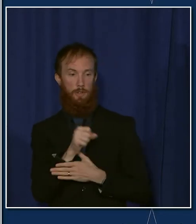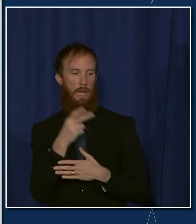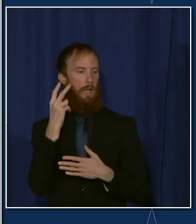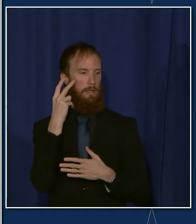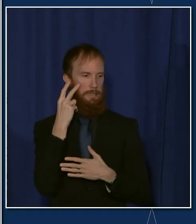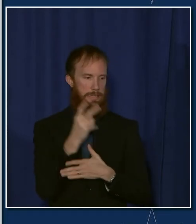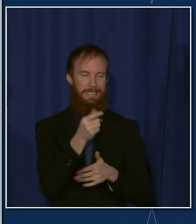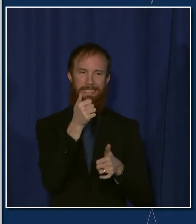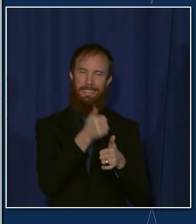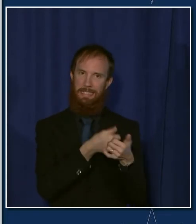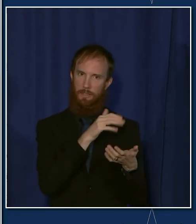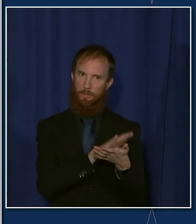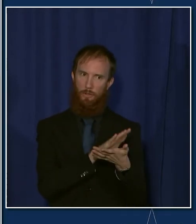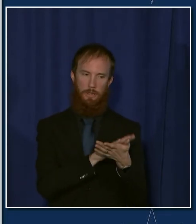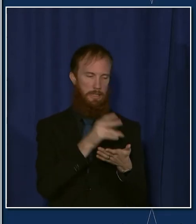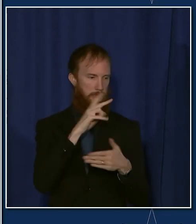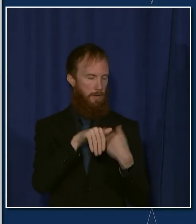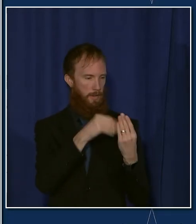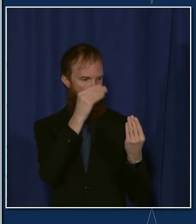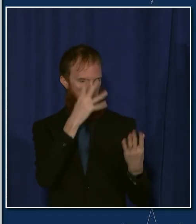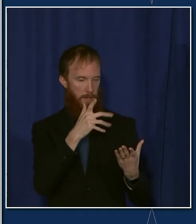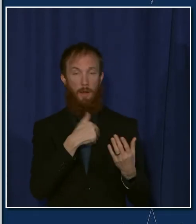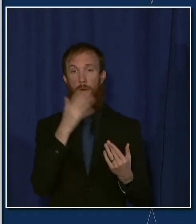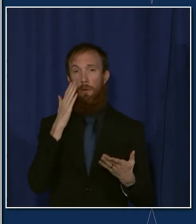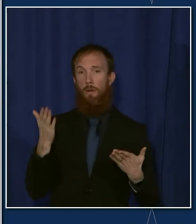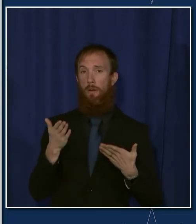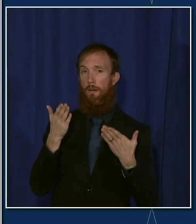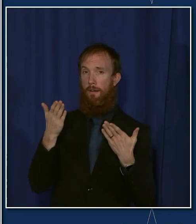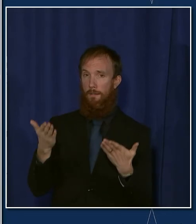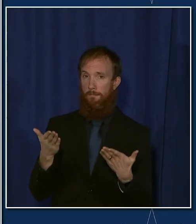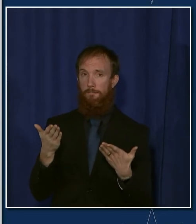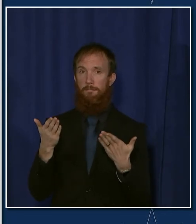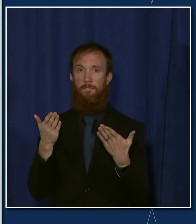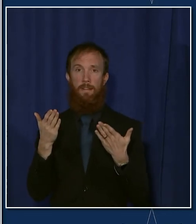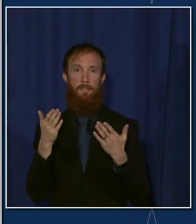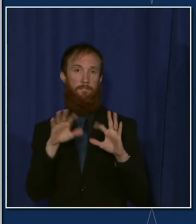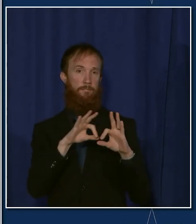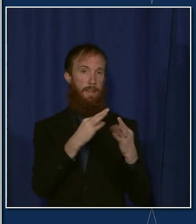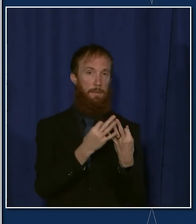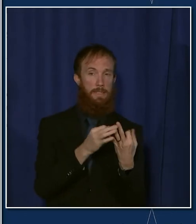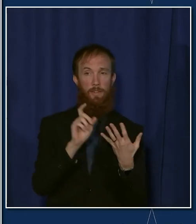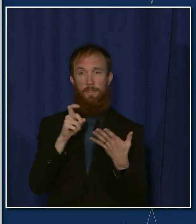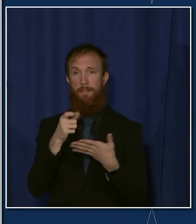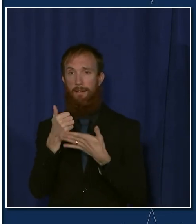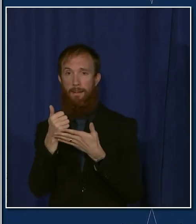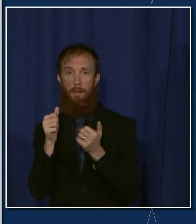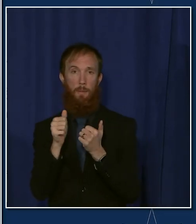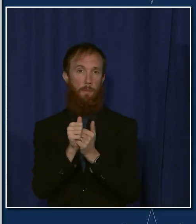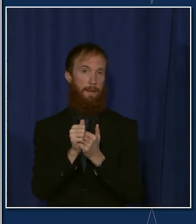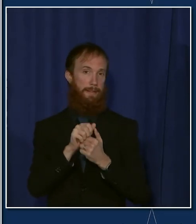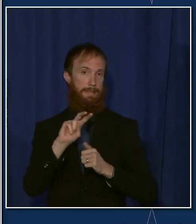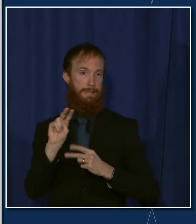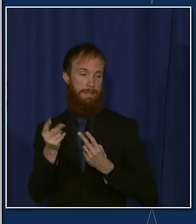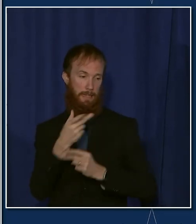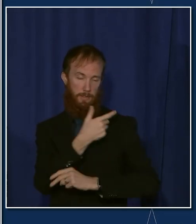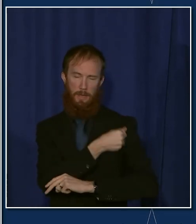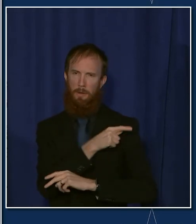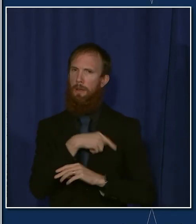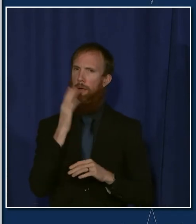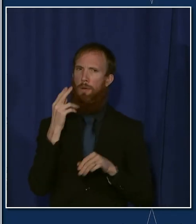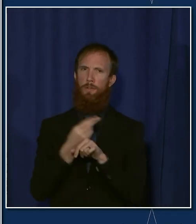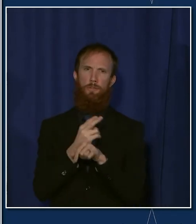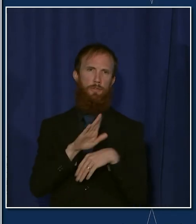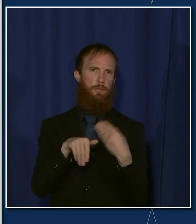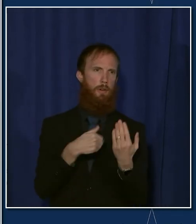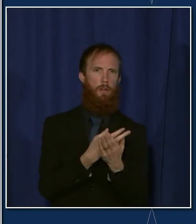and so then we're actually going to offer to families, anybody who needs assistance with their second shot, on how to leverage both our partners and our resources as well. And